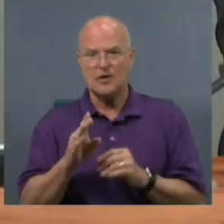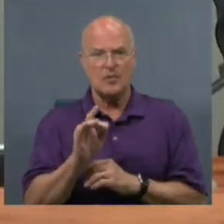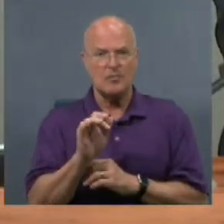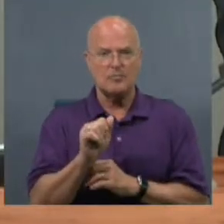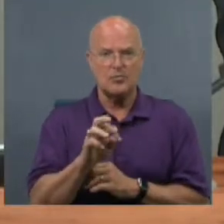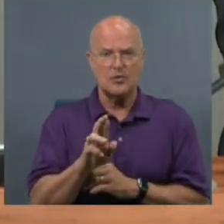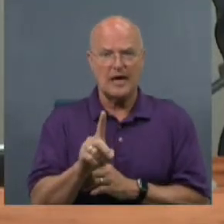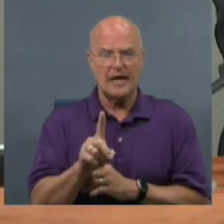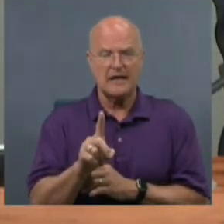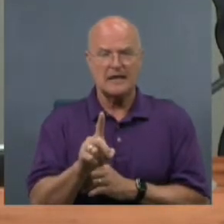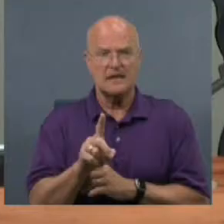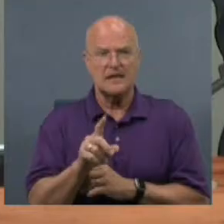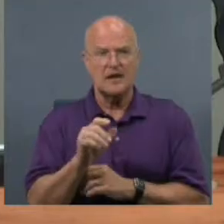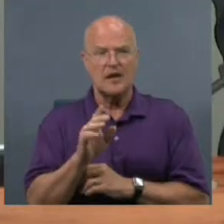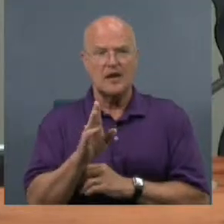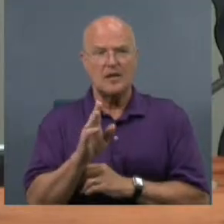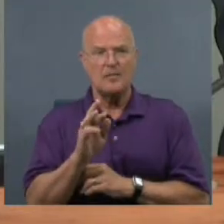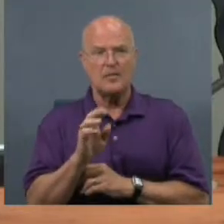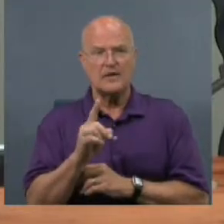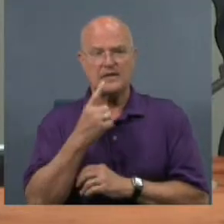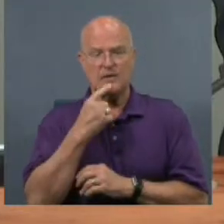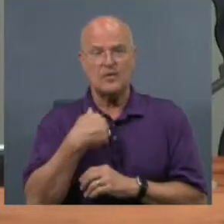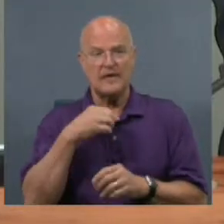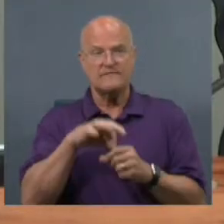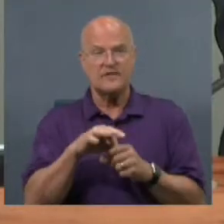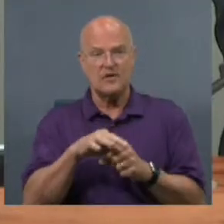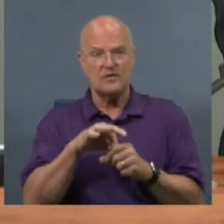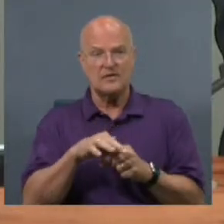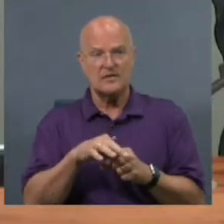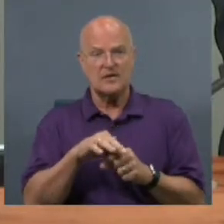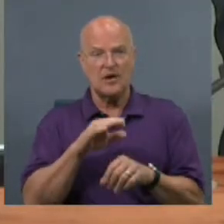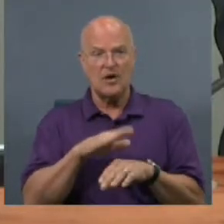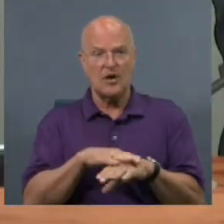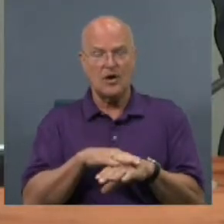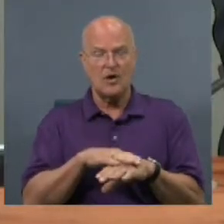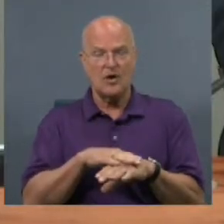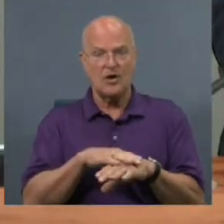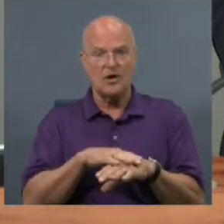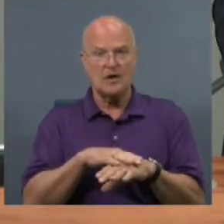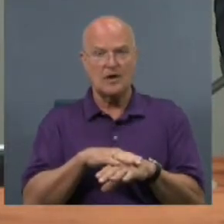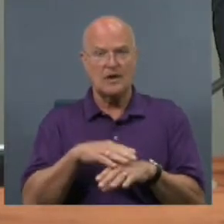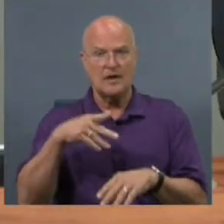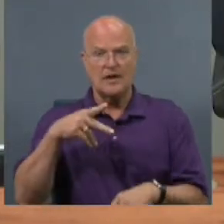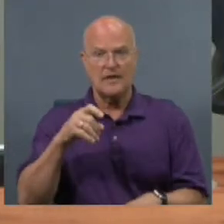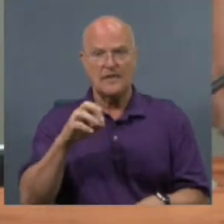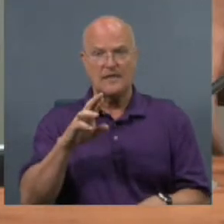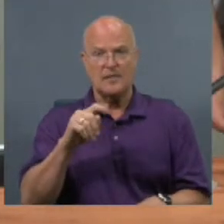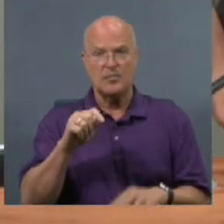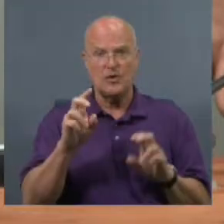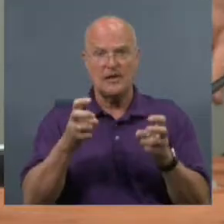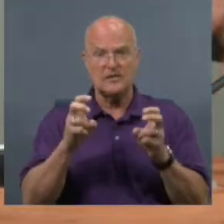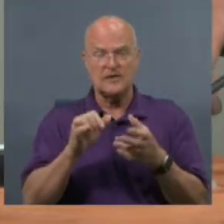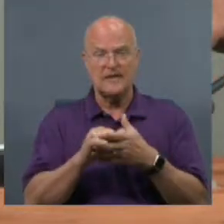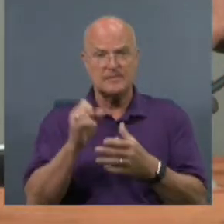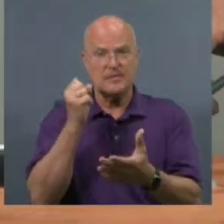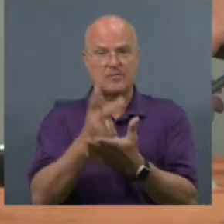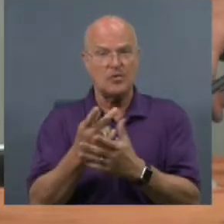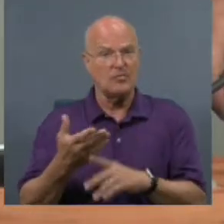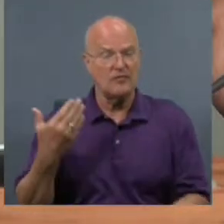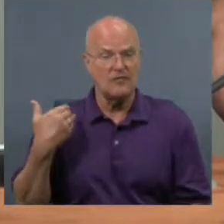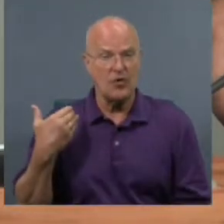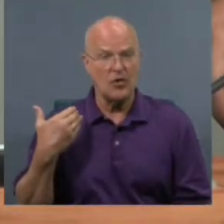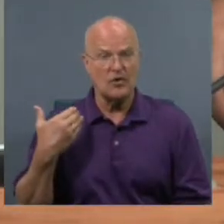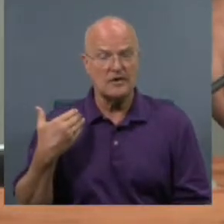here. And Brad, you said we have voted on the port issue, and that's been approved